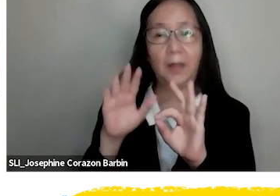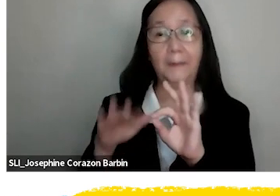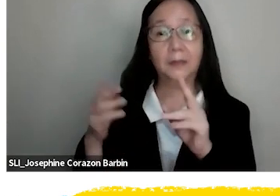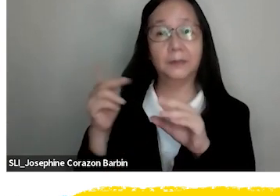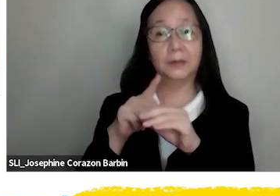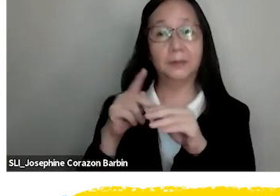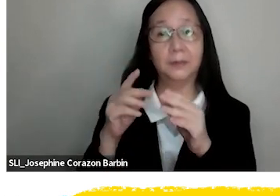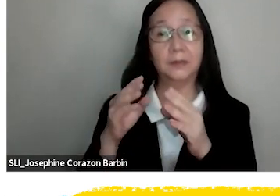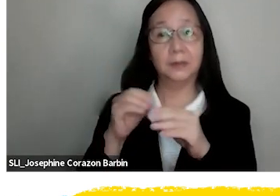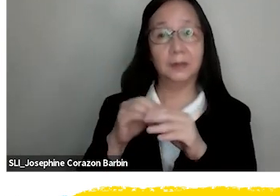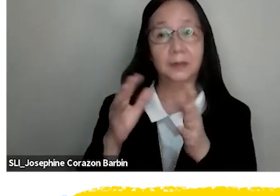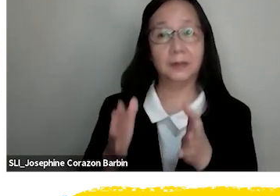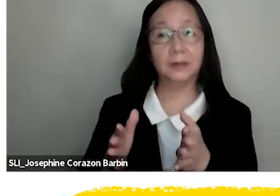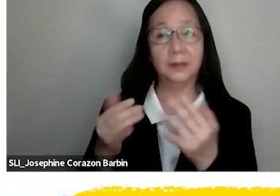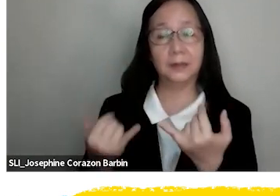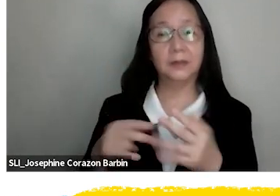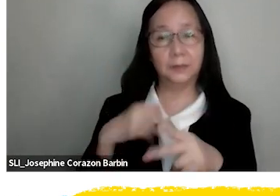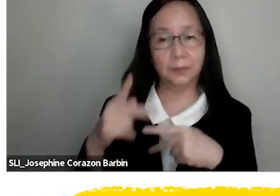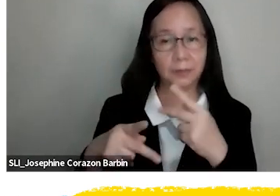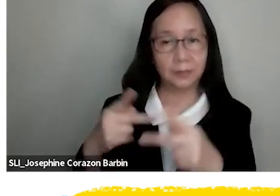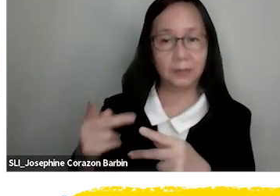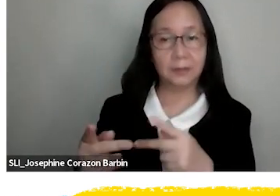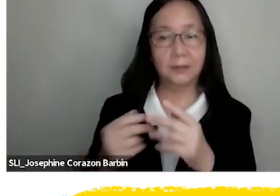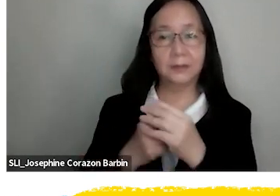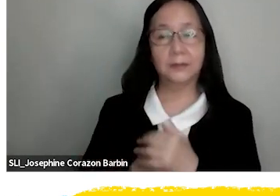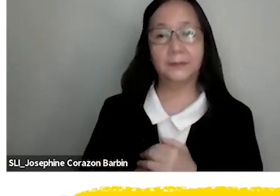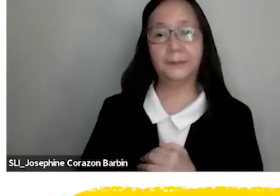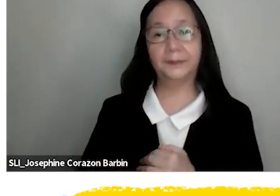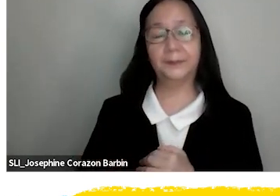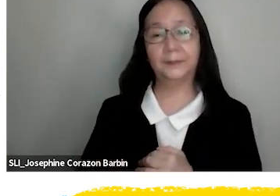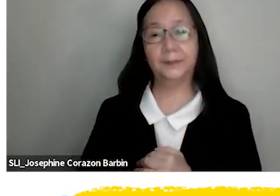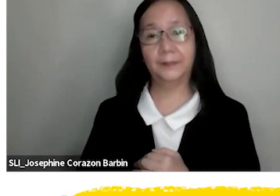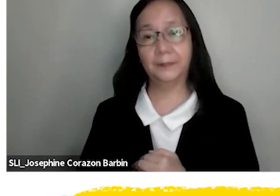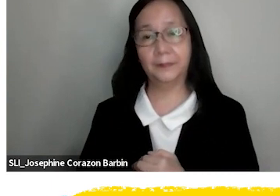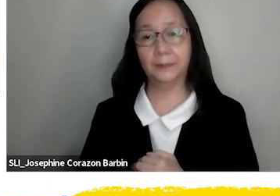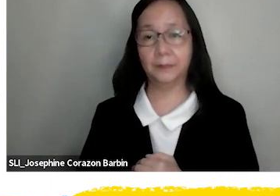participation is in this process. I think that